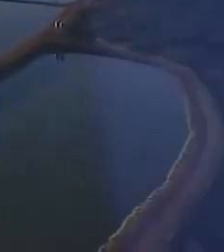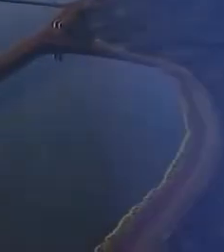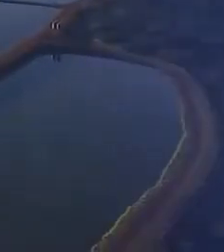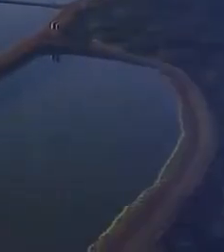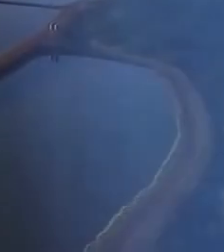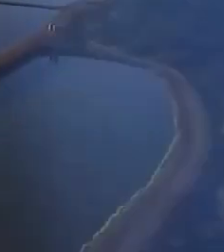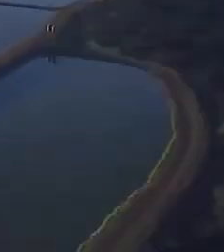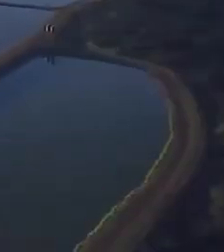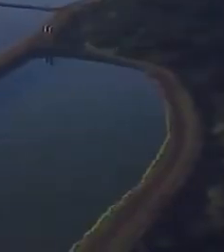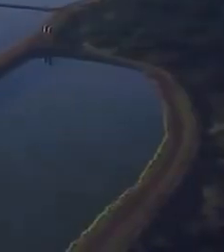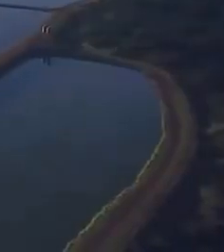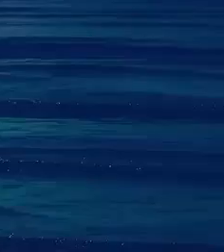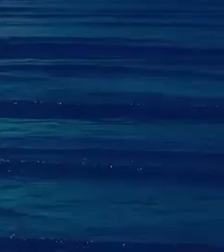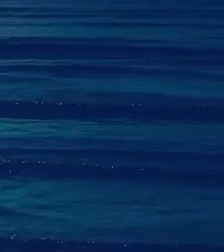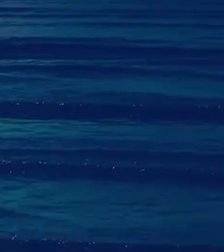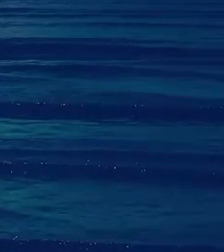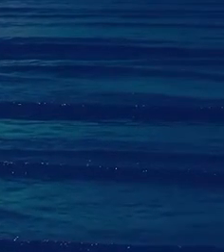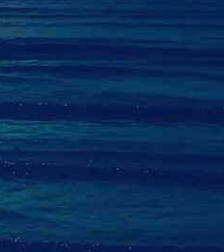day.